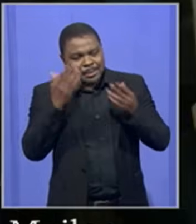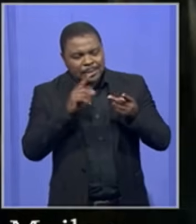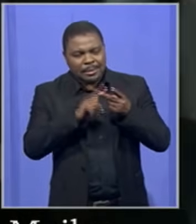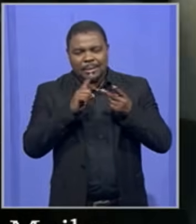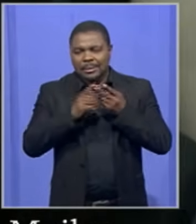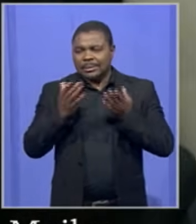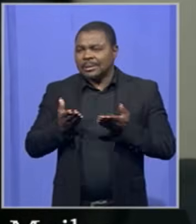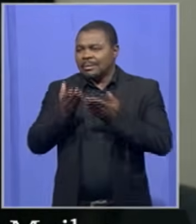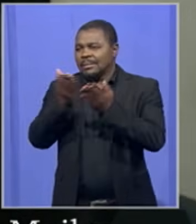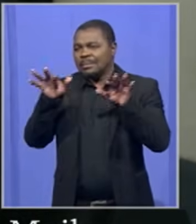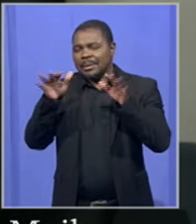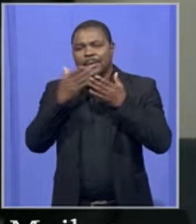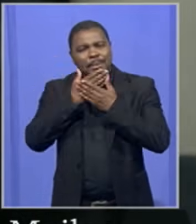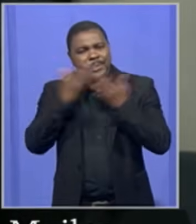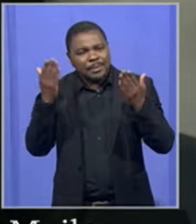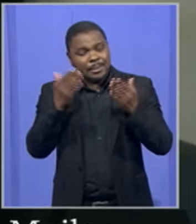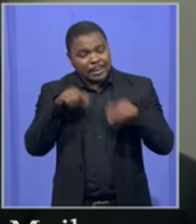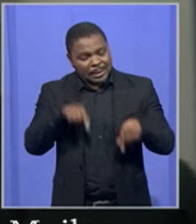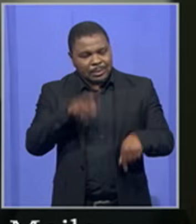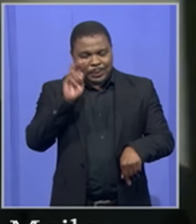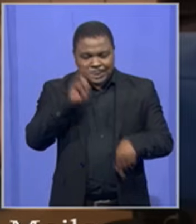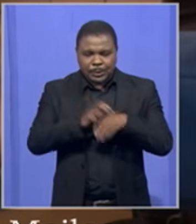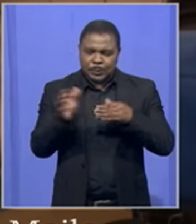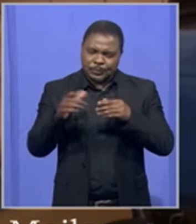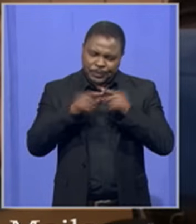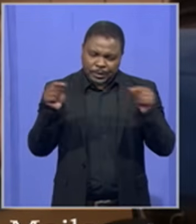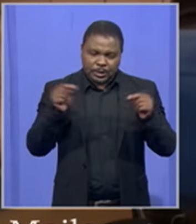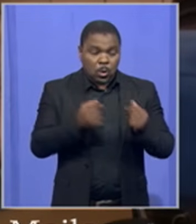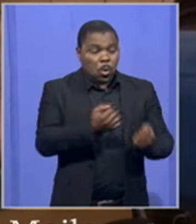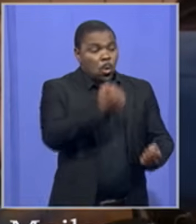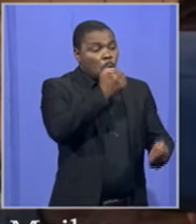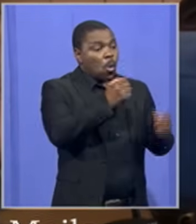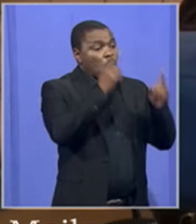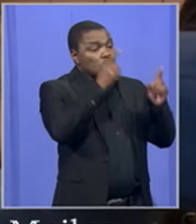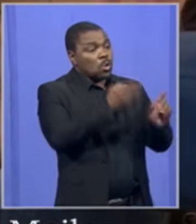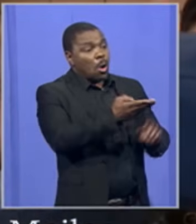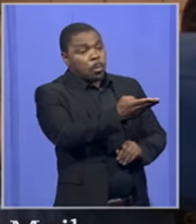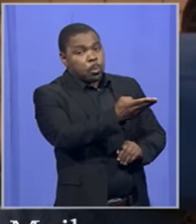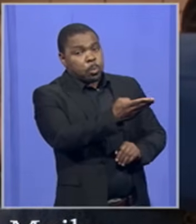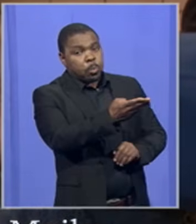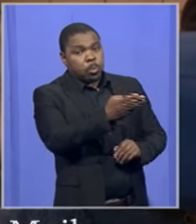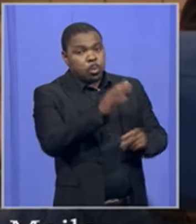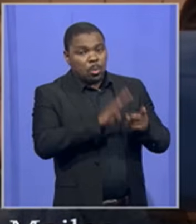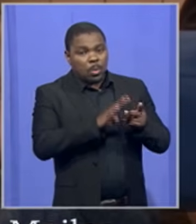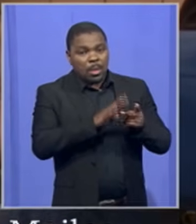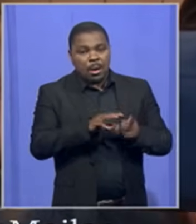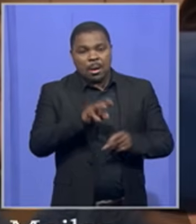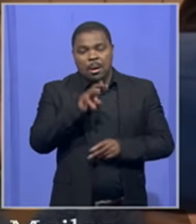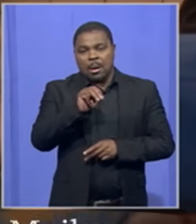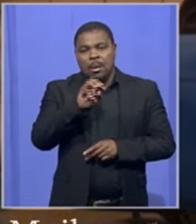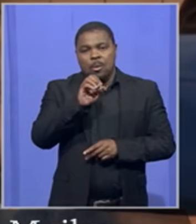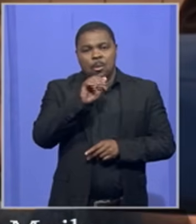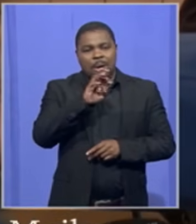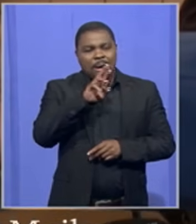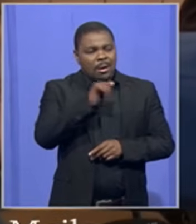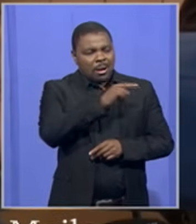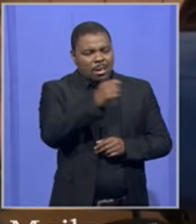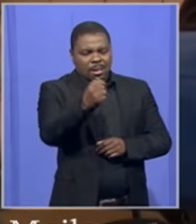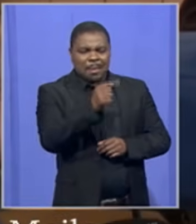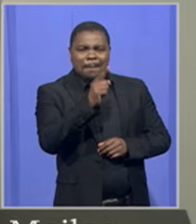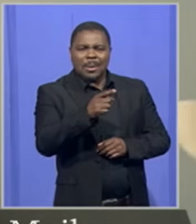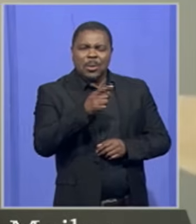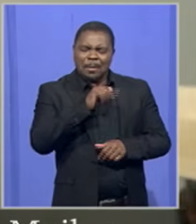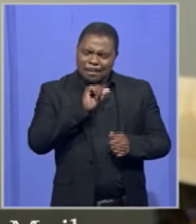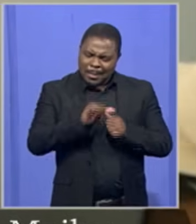properly on the ground. This now needs to come. There's a court order that's been taken place. It puts now Councillor Mubara in place as our mayor. Let us do